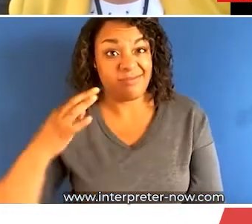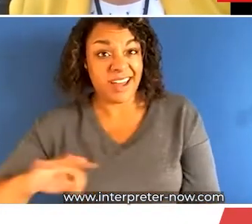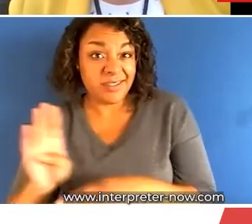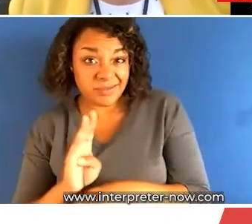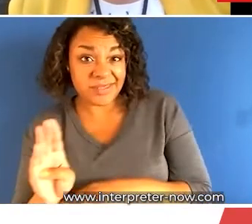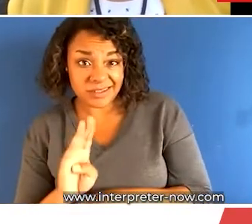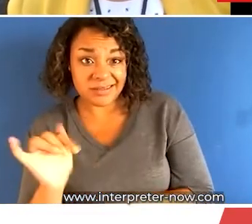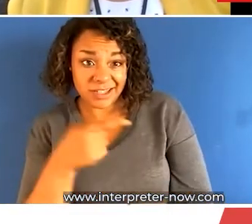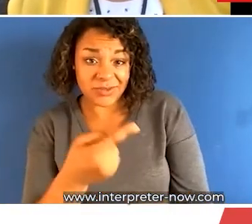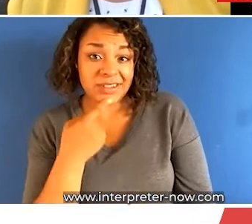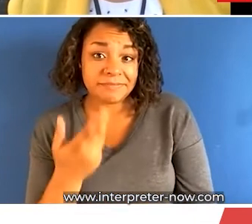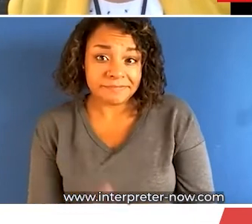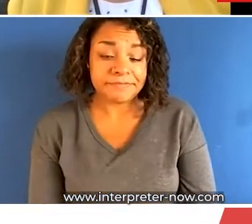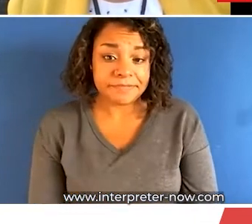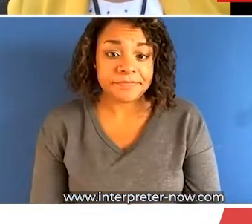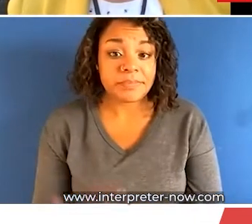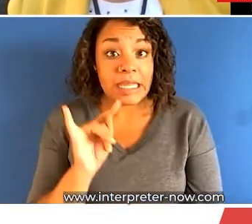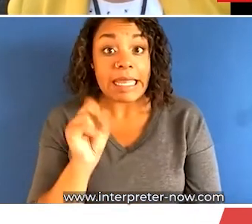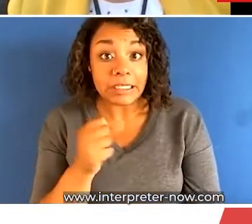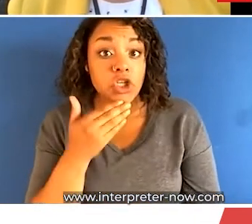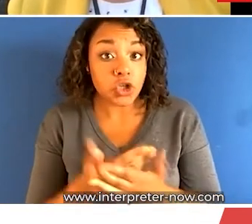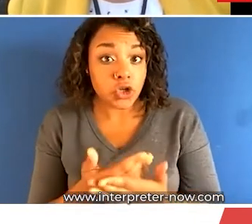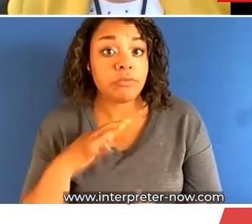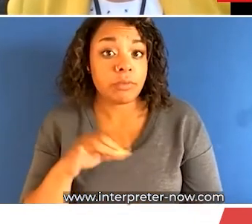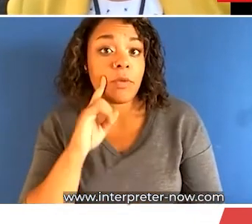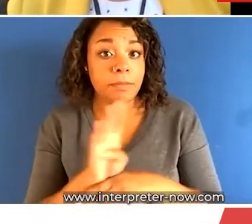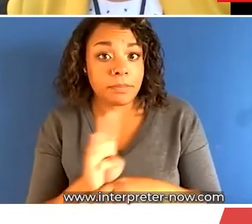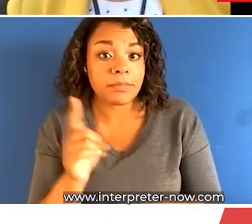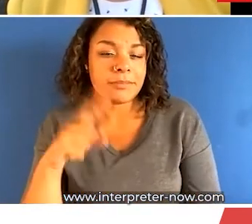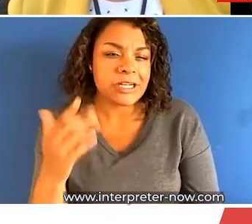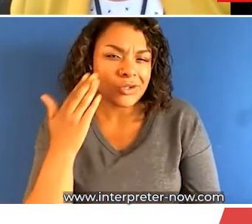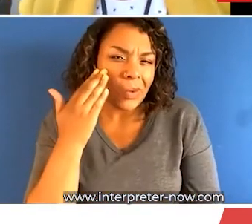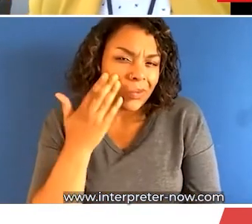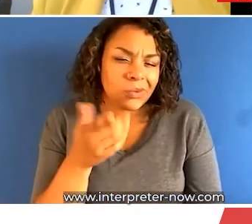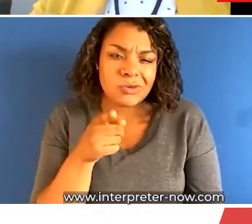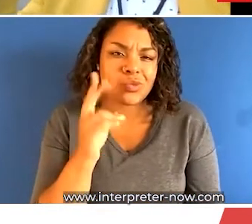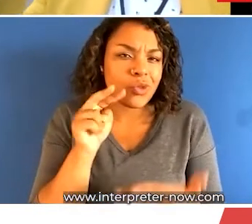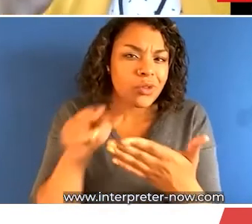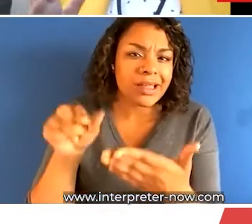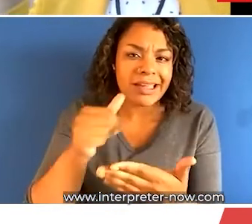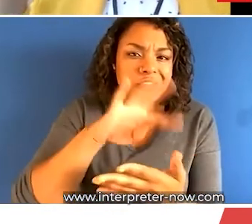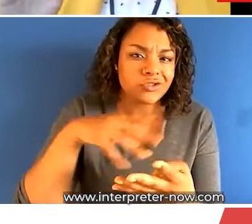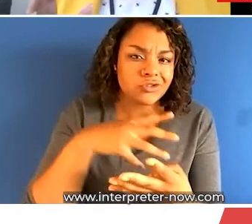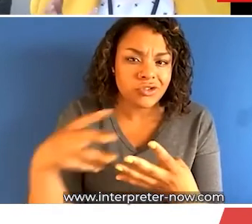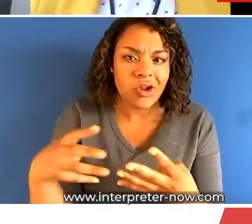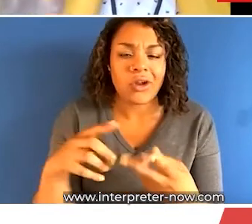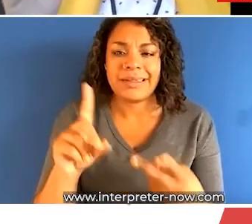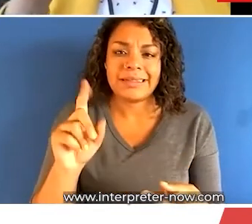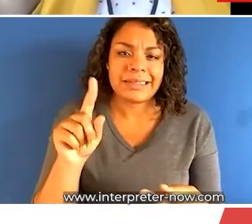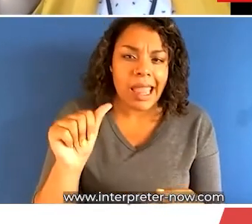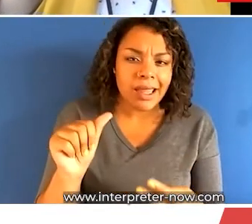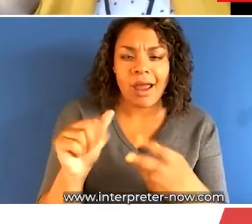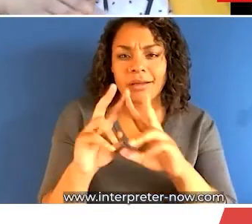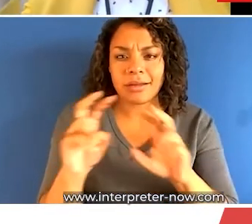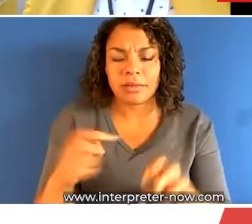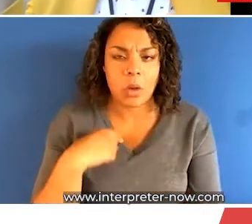as you say, Melinda, it is good for business. And they know you look at any chart, you look at any data point, and I